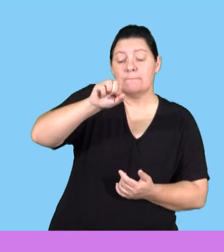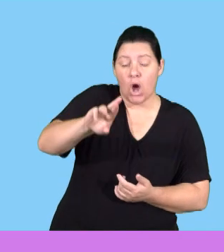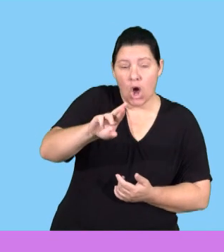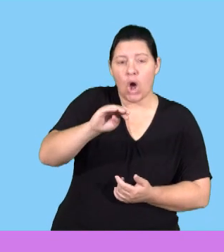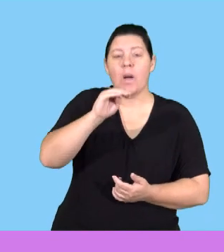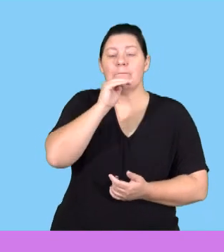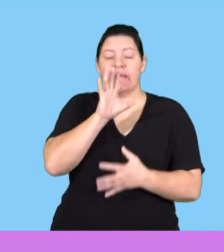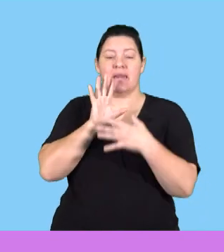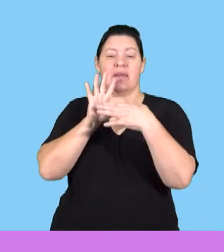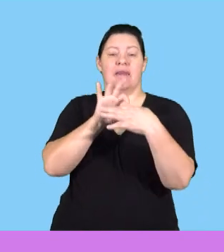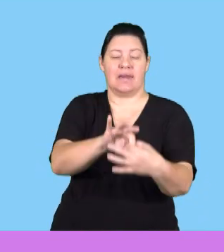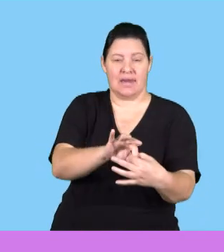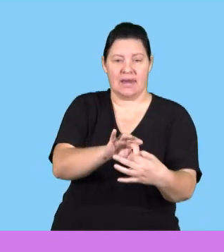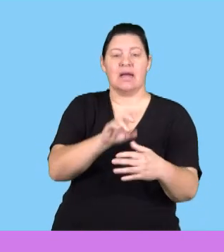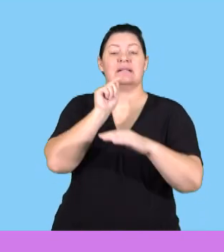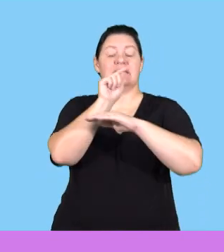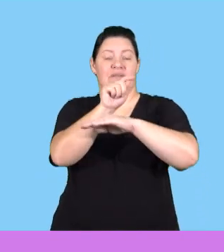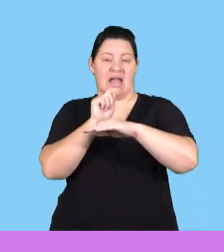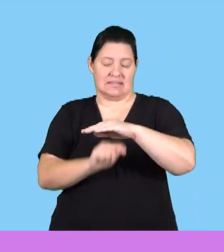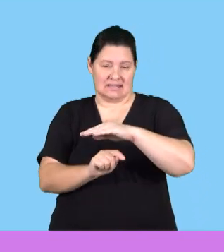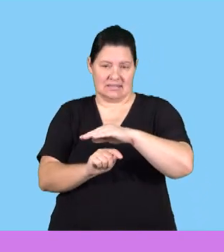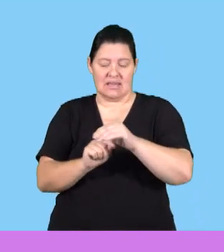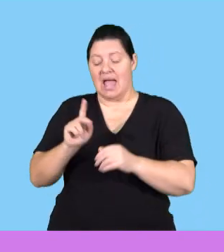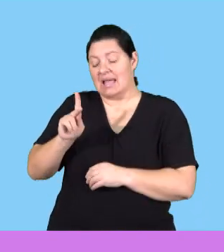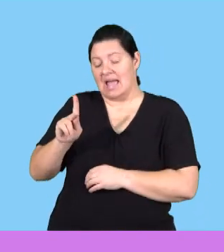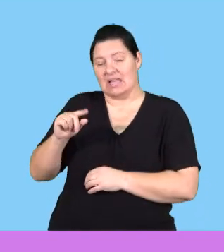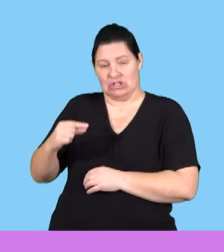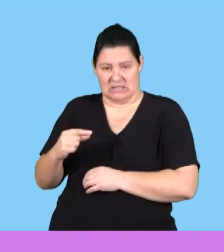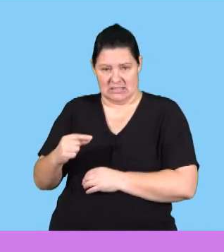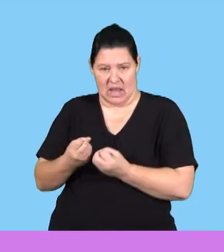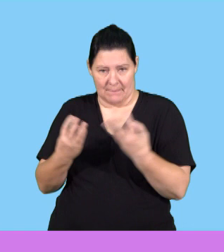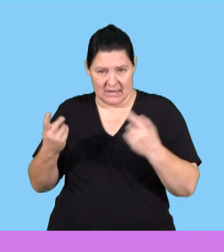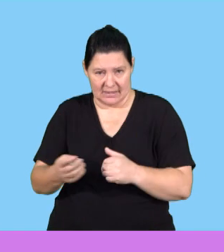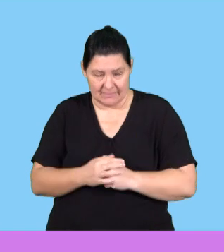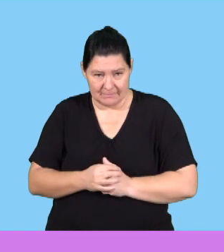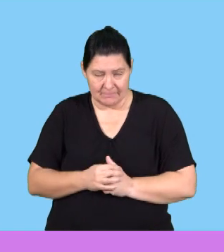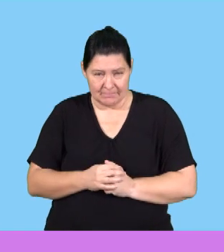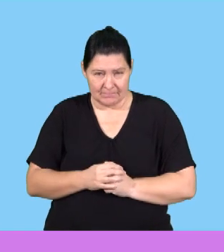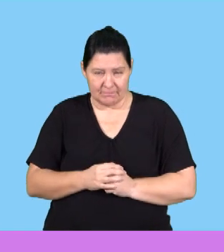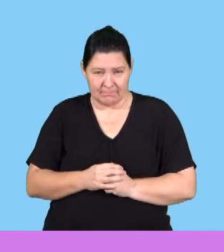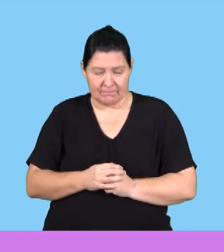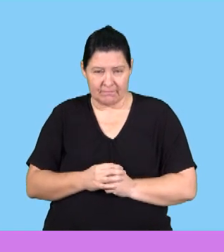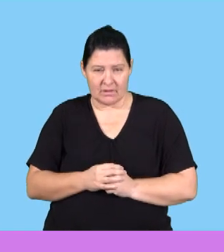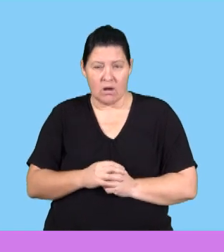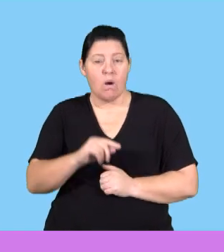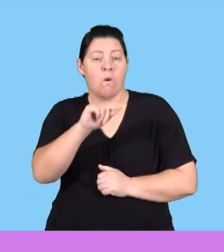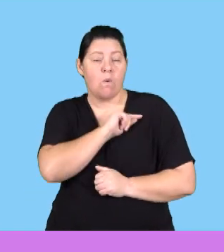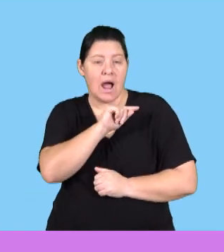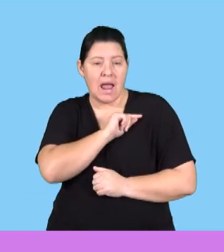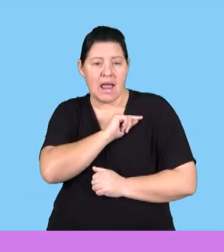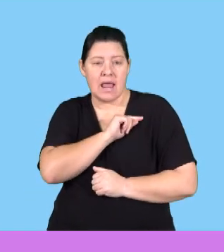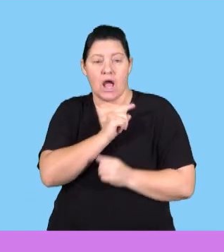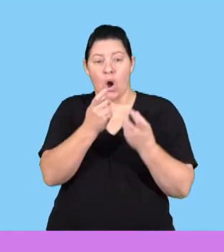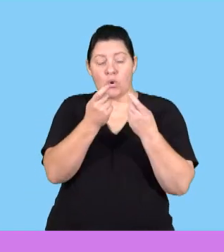be related as divide by the kilograms. So now, because